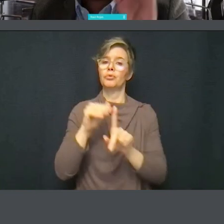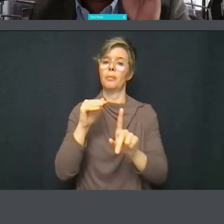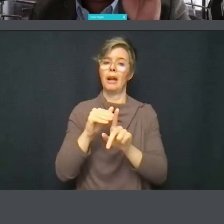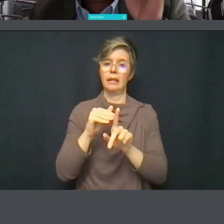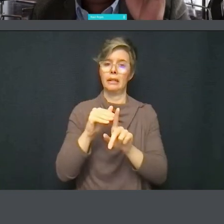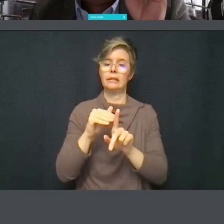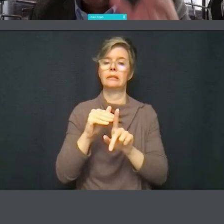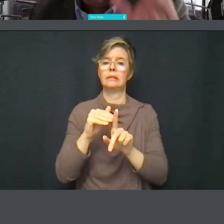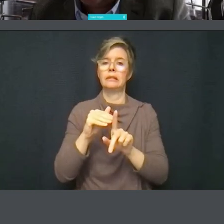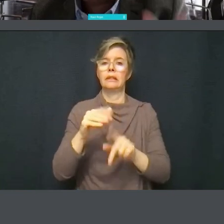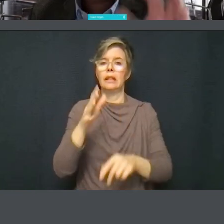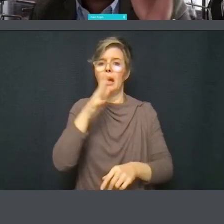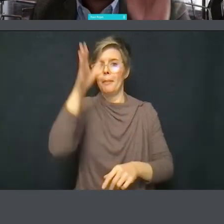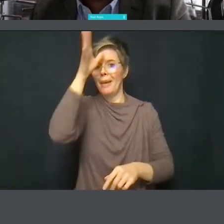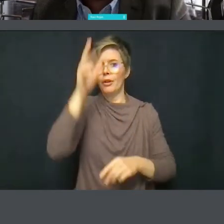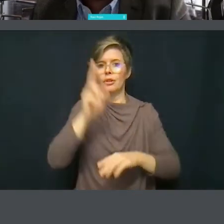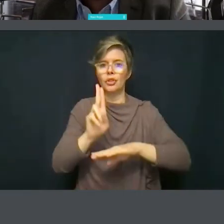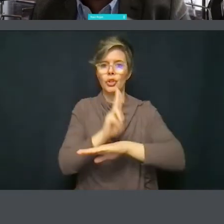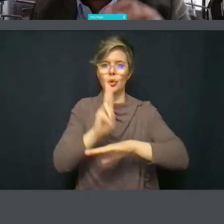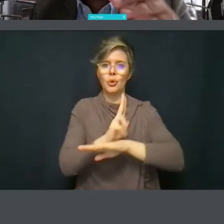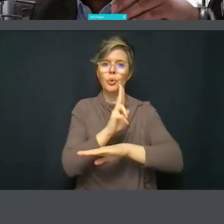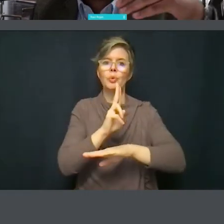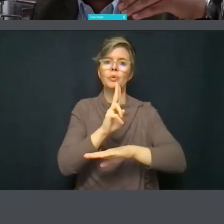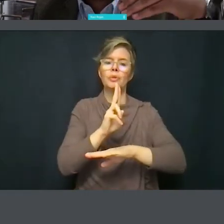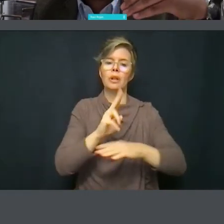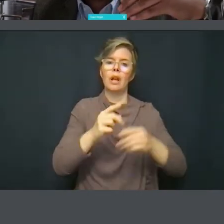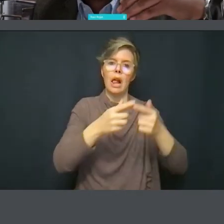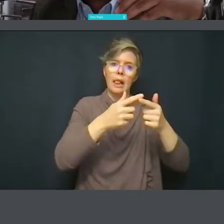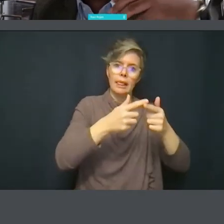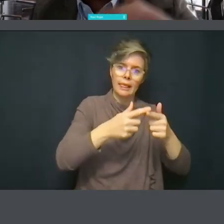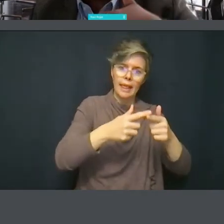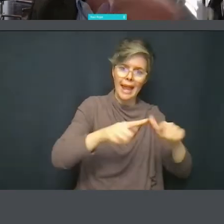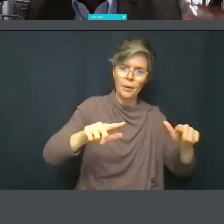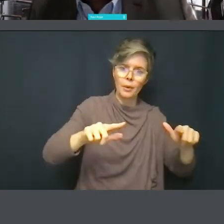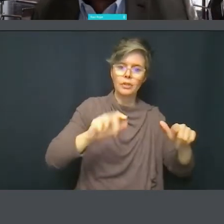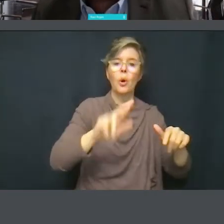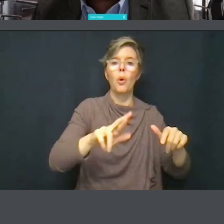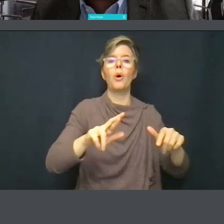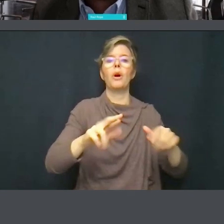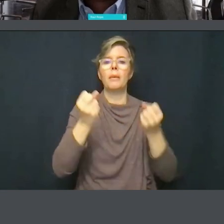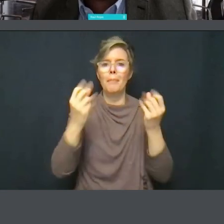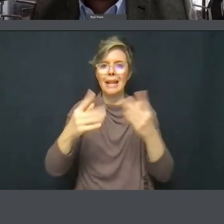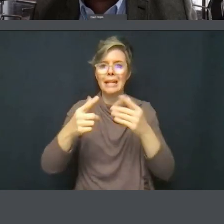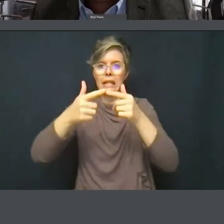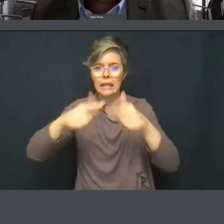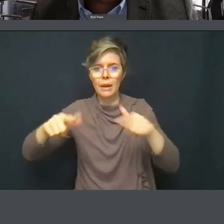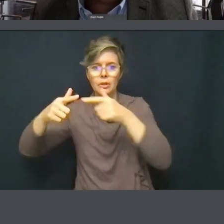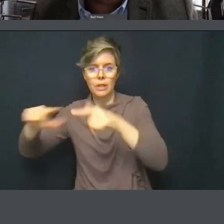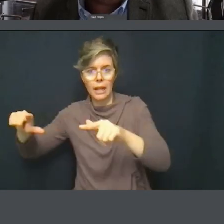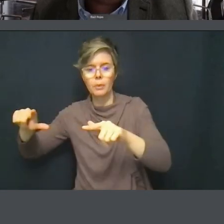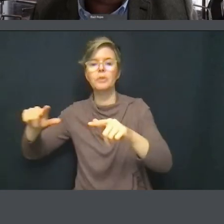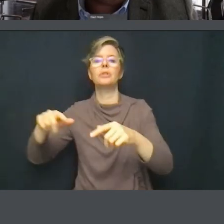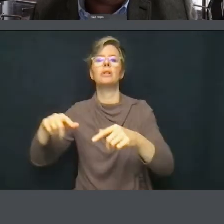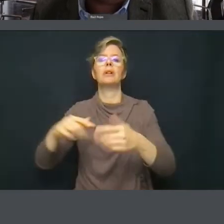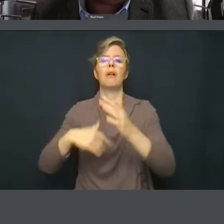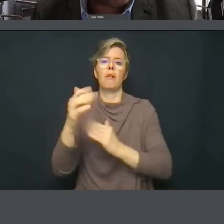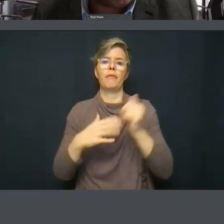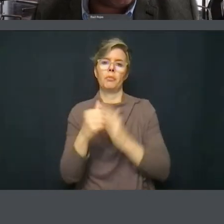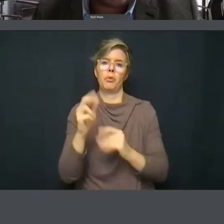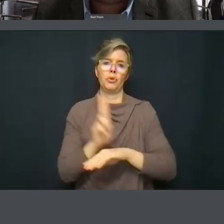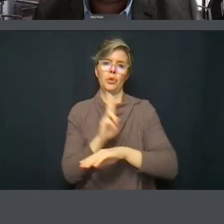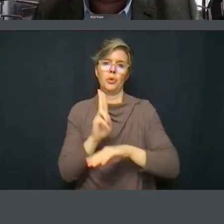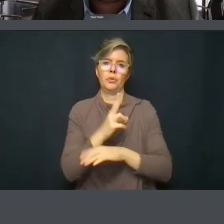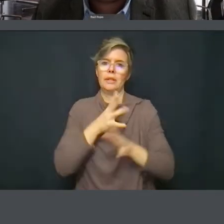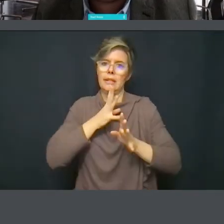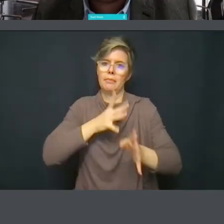important for parents to use the language or the languages that they're just comfortable speaking in, right? Sometimes parents will be told, well, you need to speak